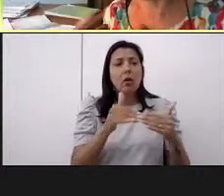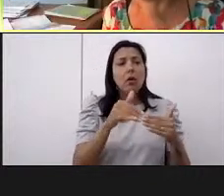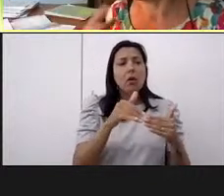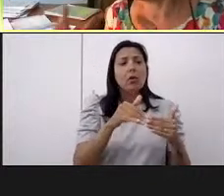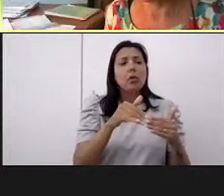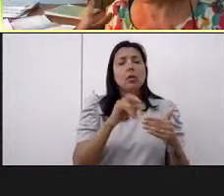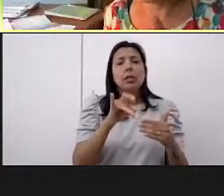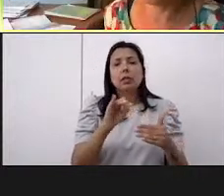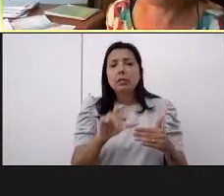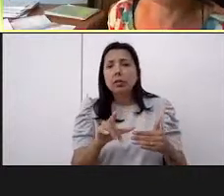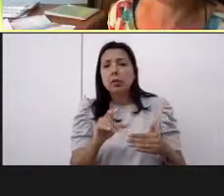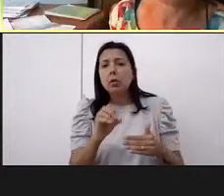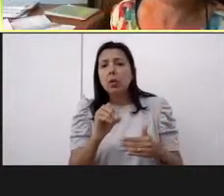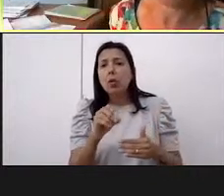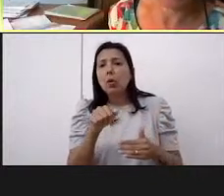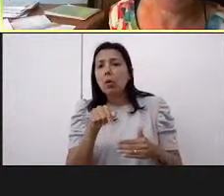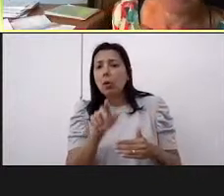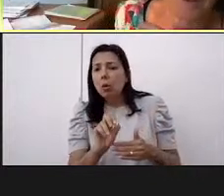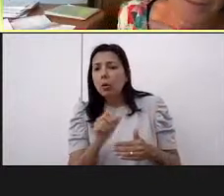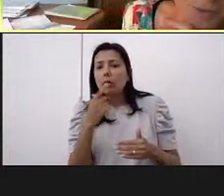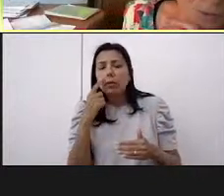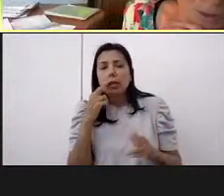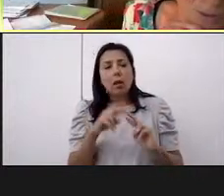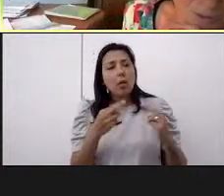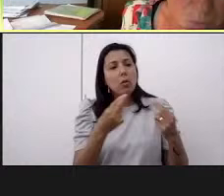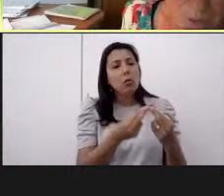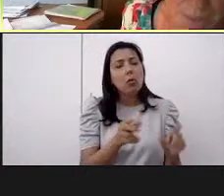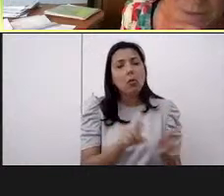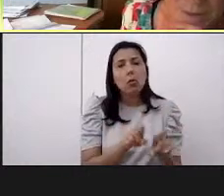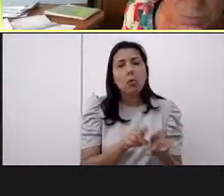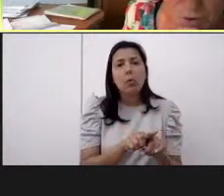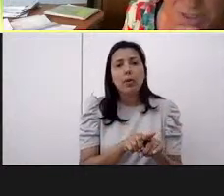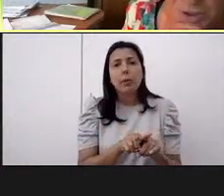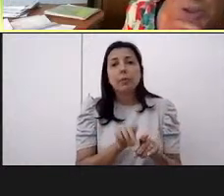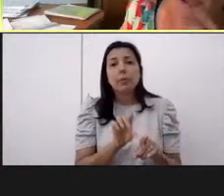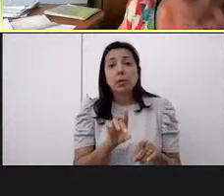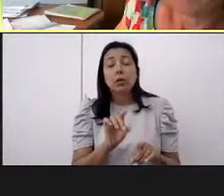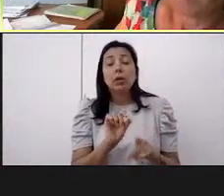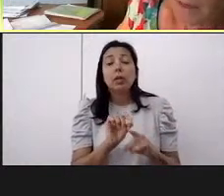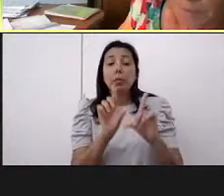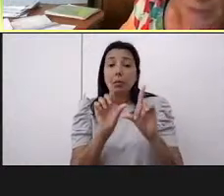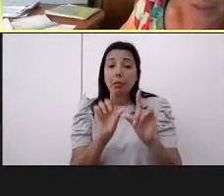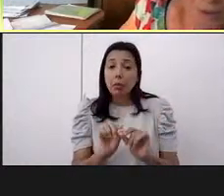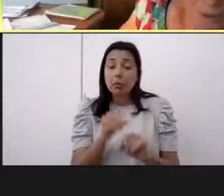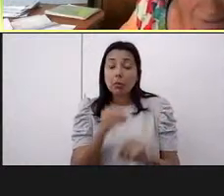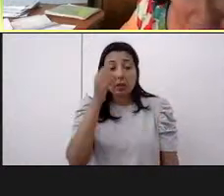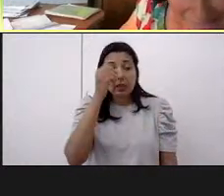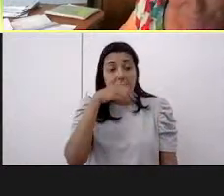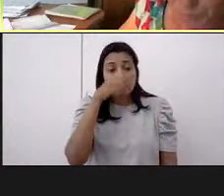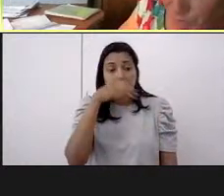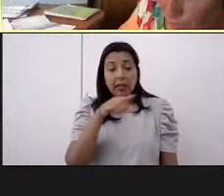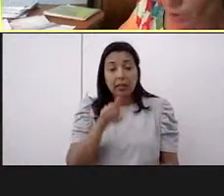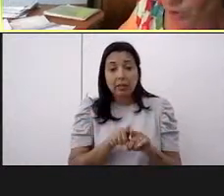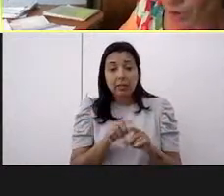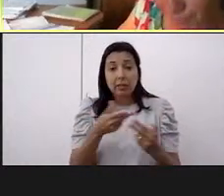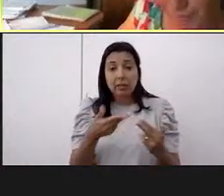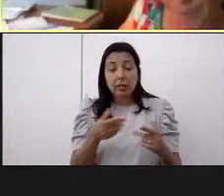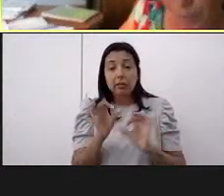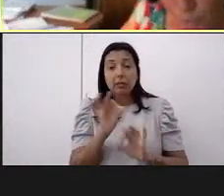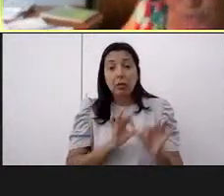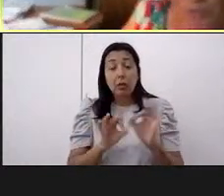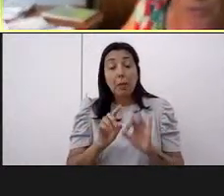meetings or counter events, but it's very few and very weak in terms of operation. But sort